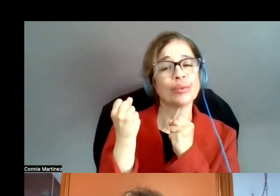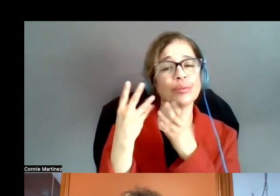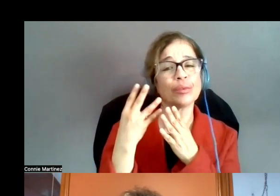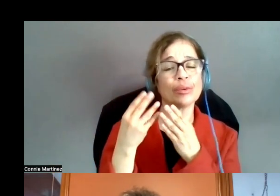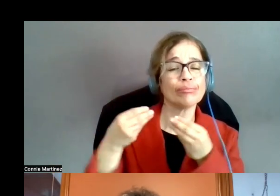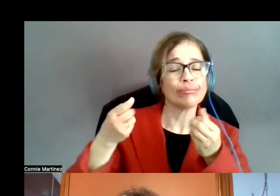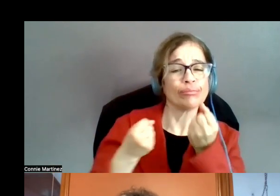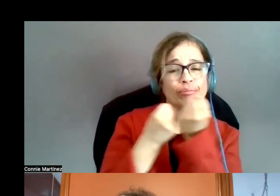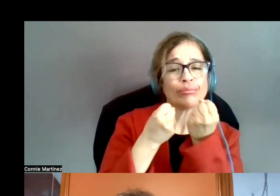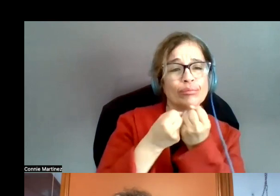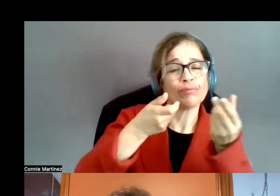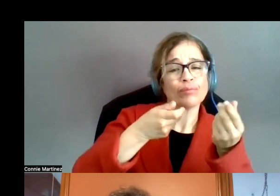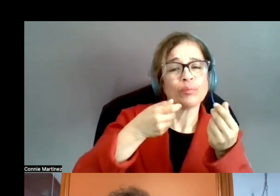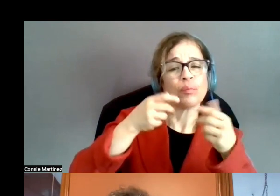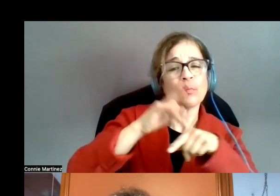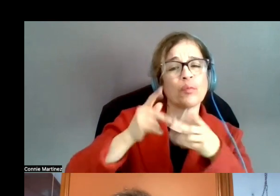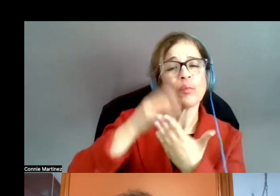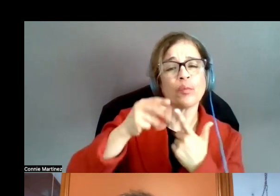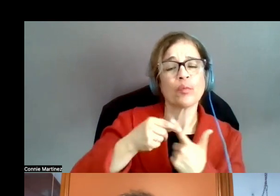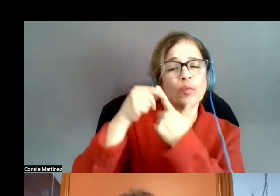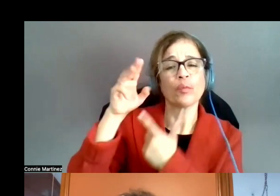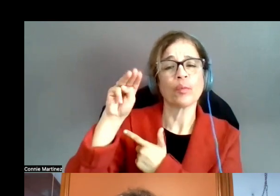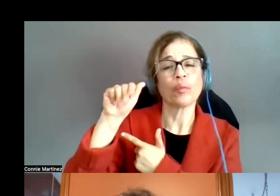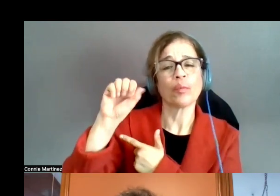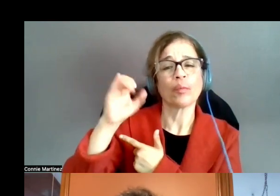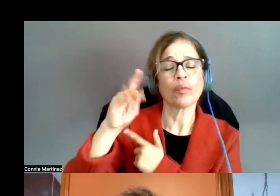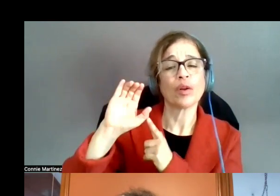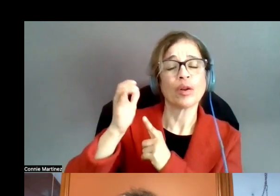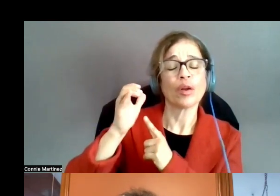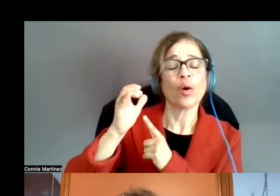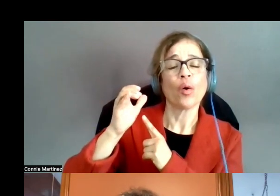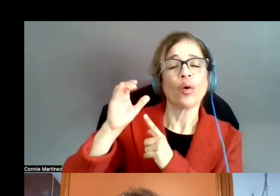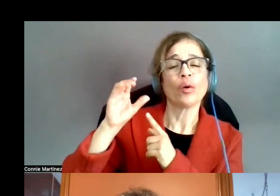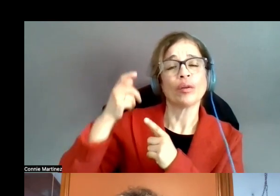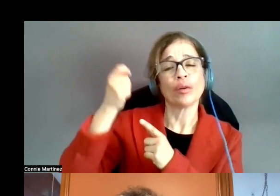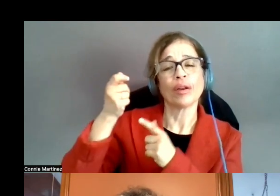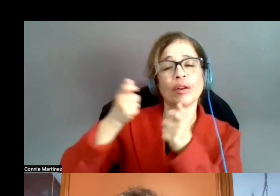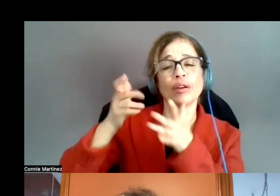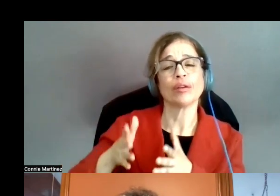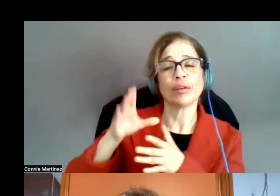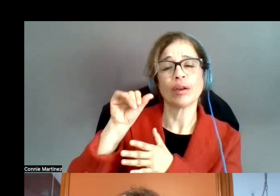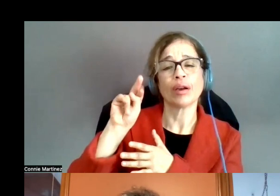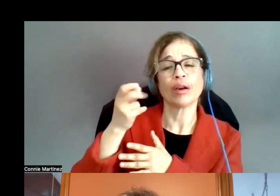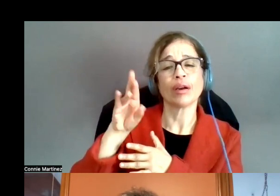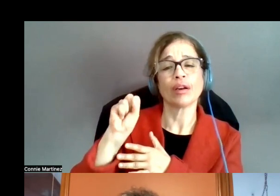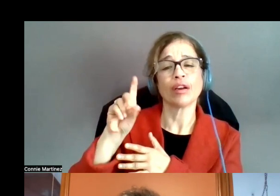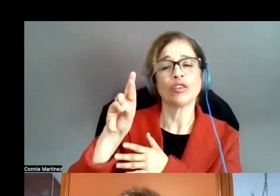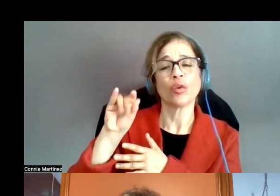for making these programs possible, especially the Massachusetts Cultural Council grants, as administered by Concord, Drake